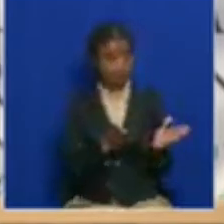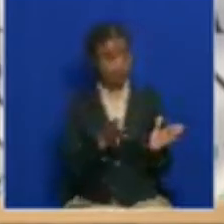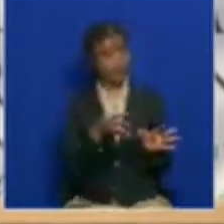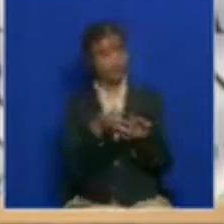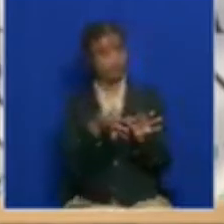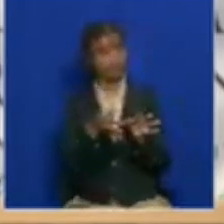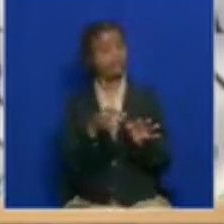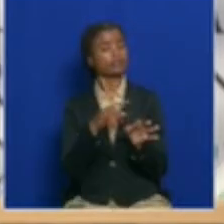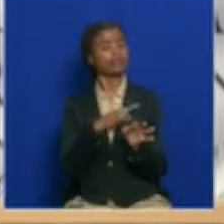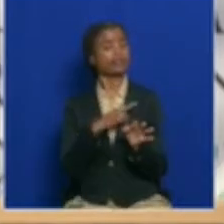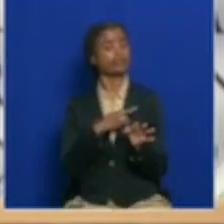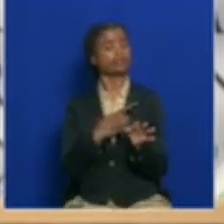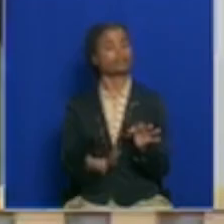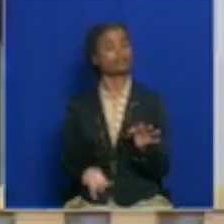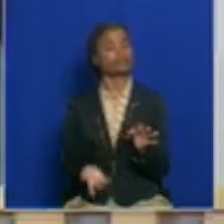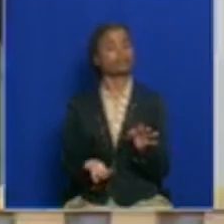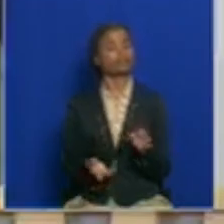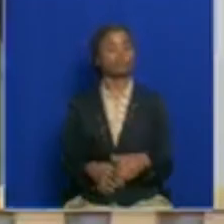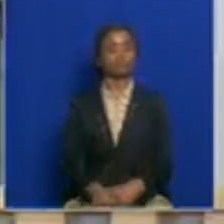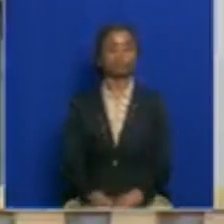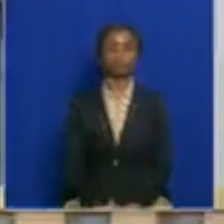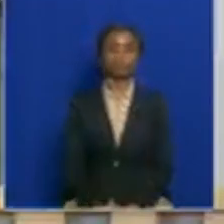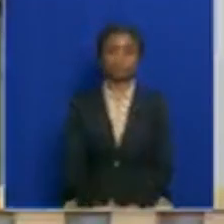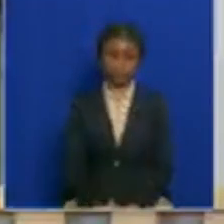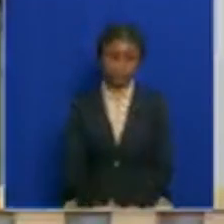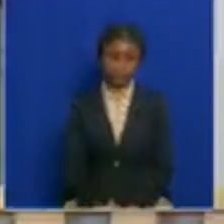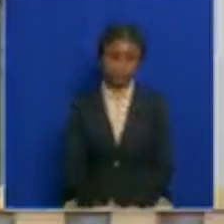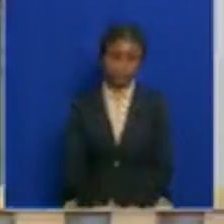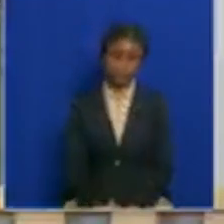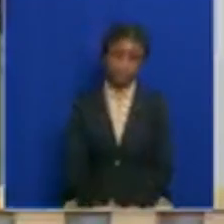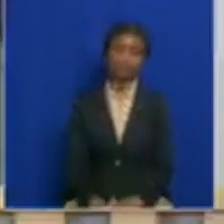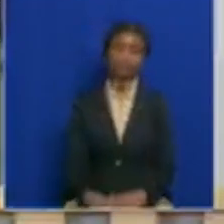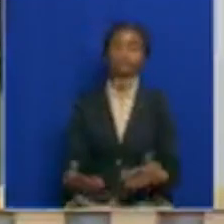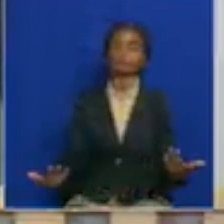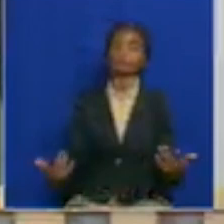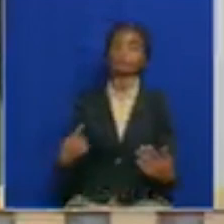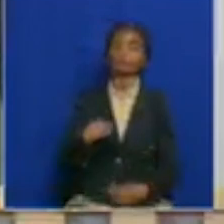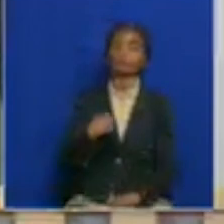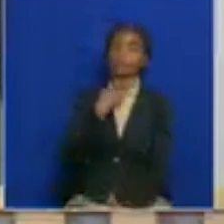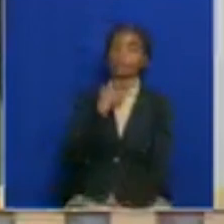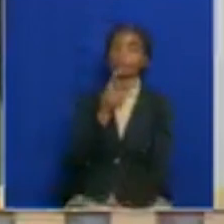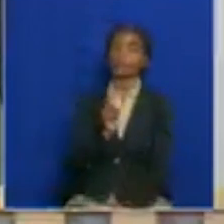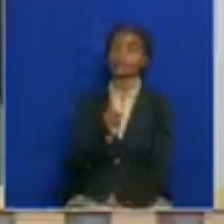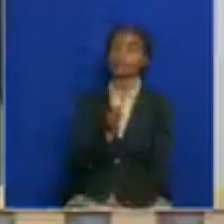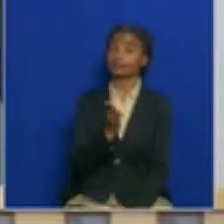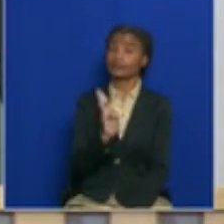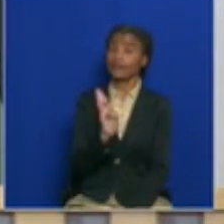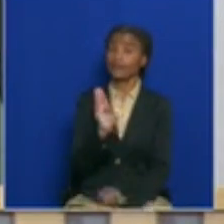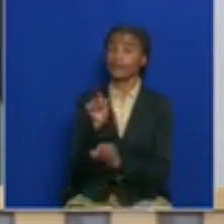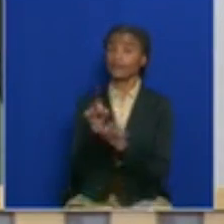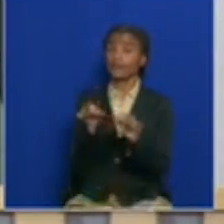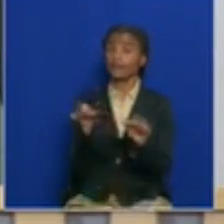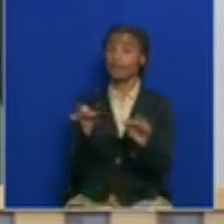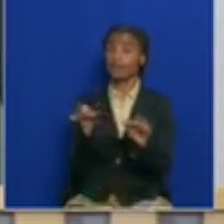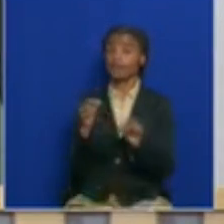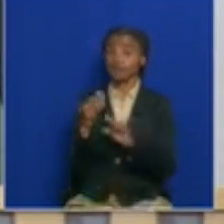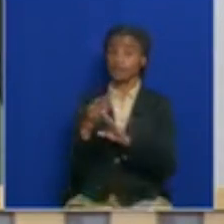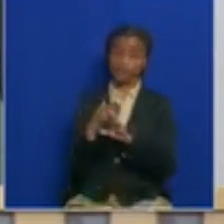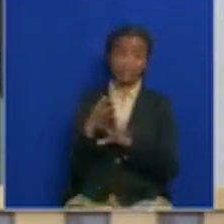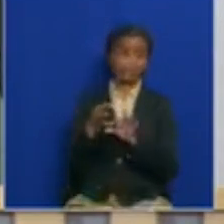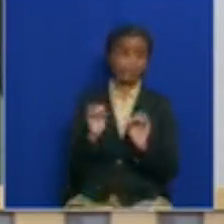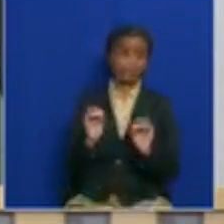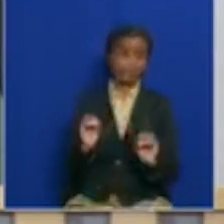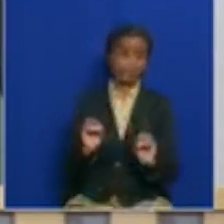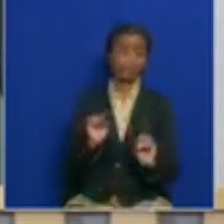case. I will say is because these people, in my supplementary affidavit, it will explain